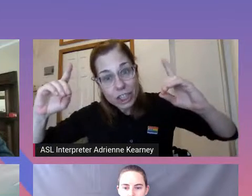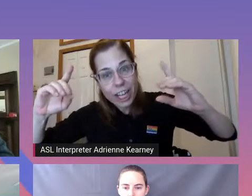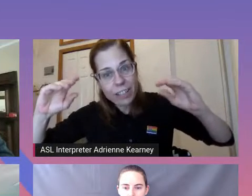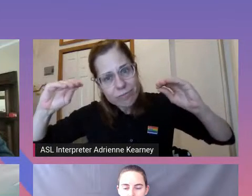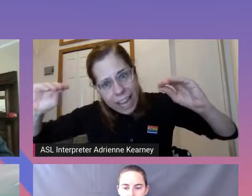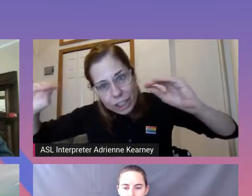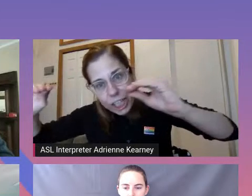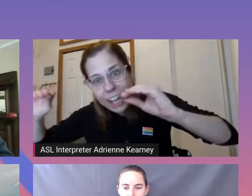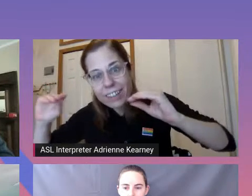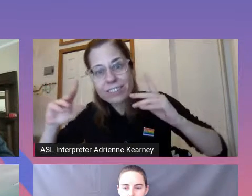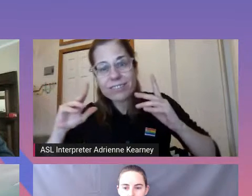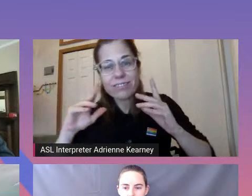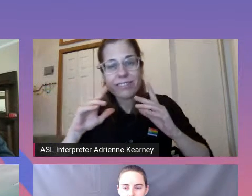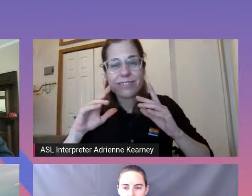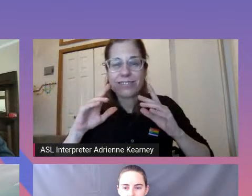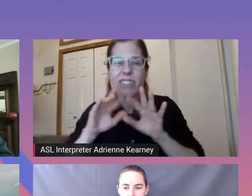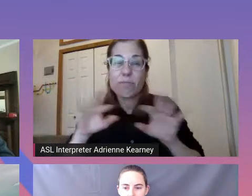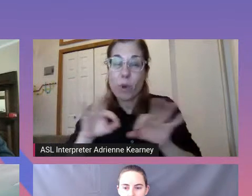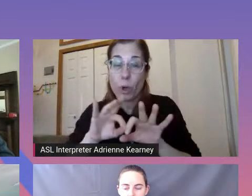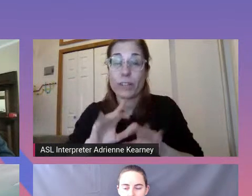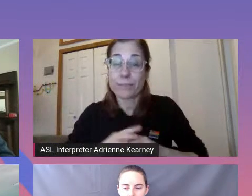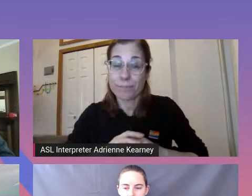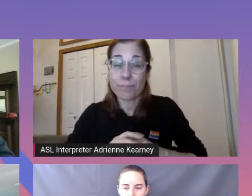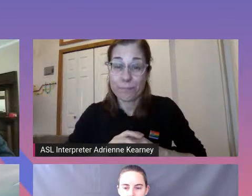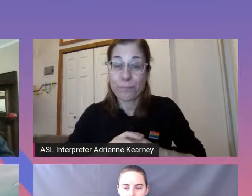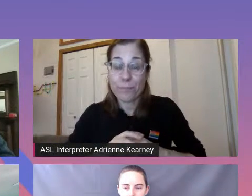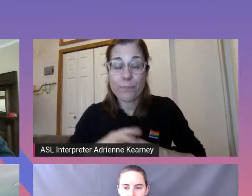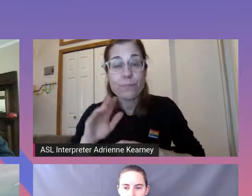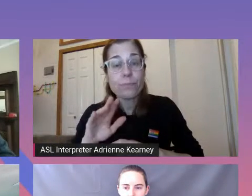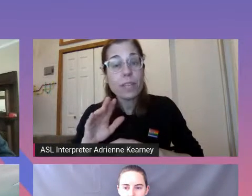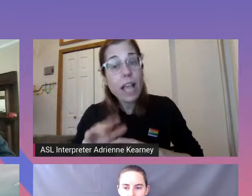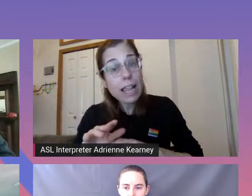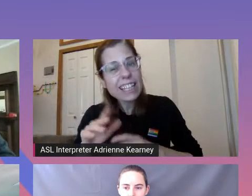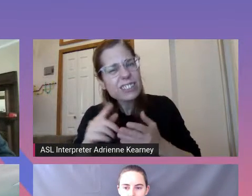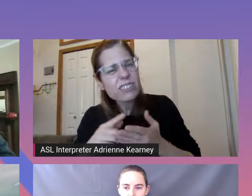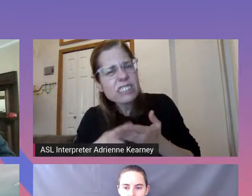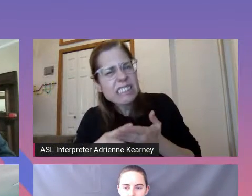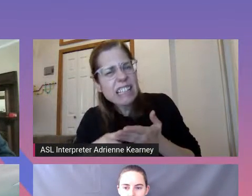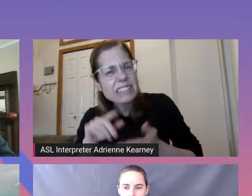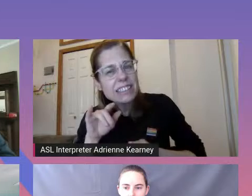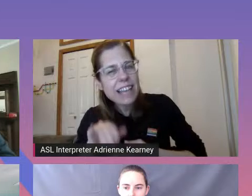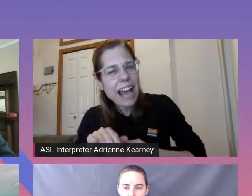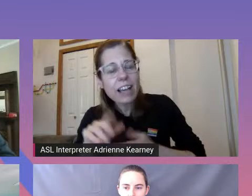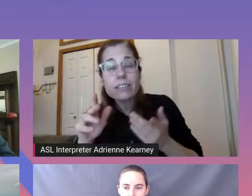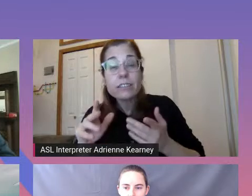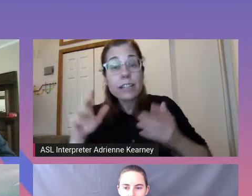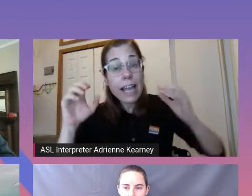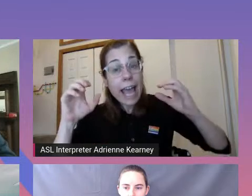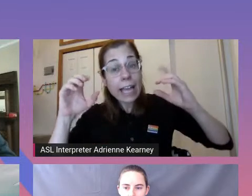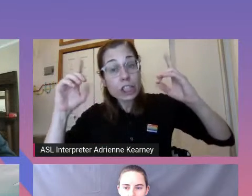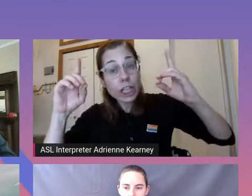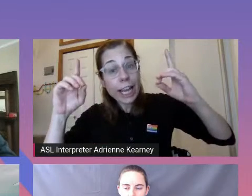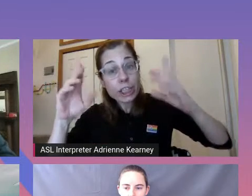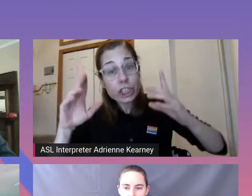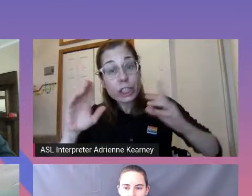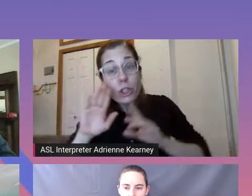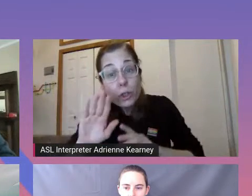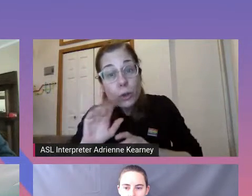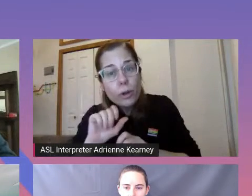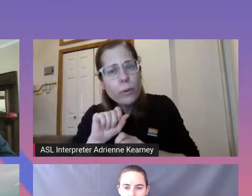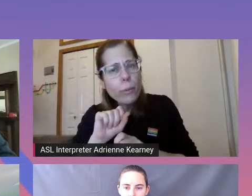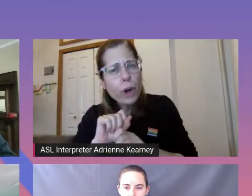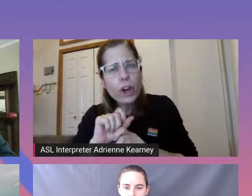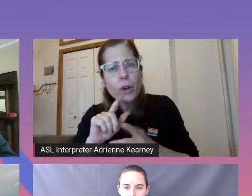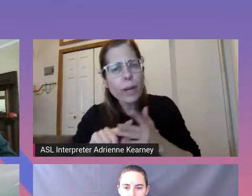huge part. And let's talk a little bit about that. Like, so what does education look like in your work, especially